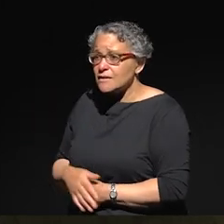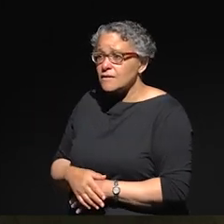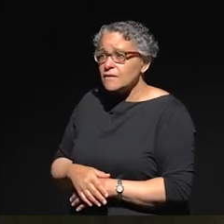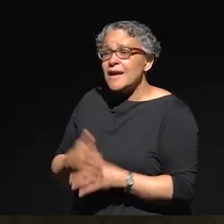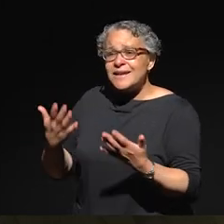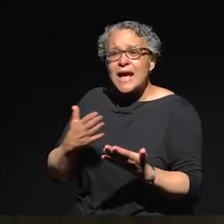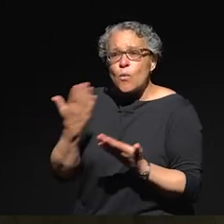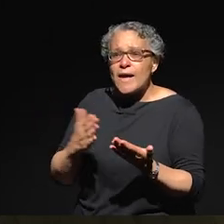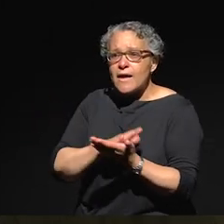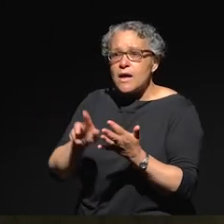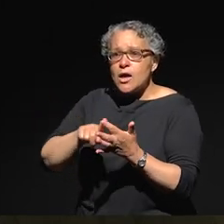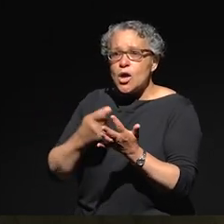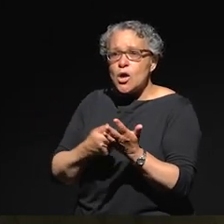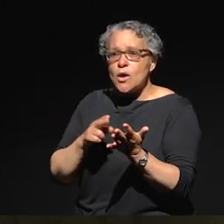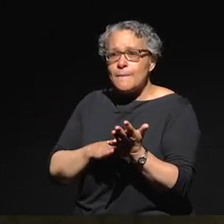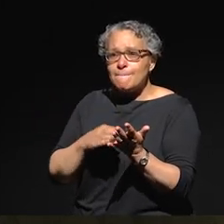Hermitage. And this is based on